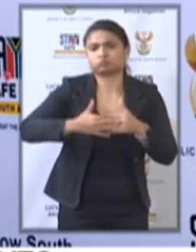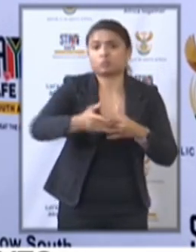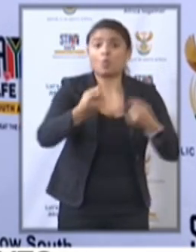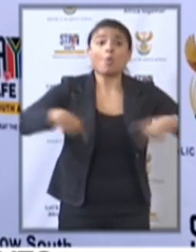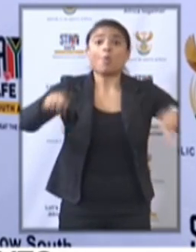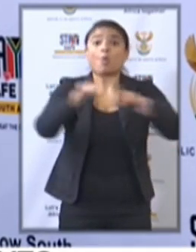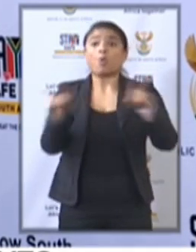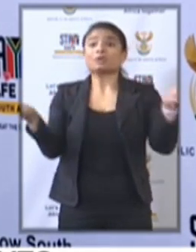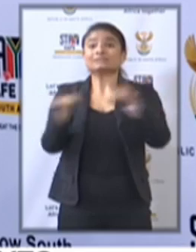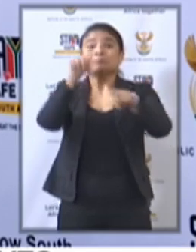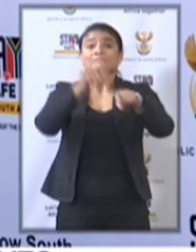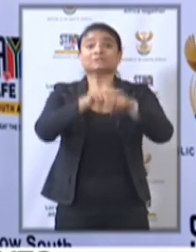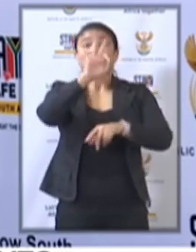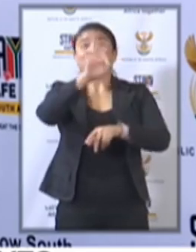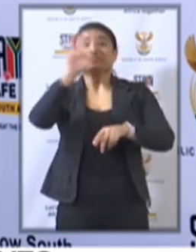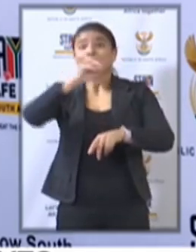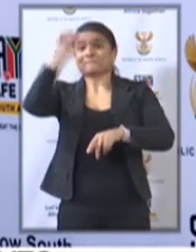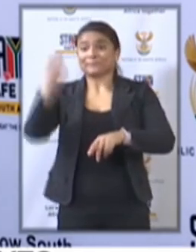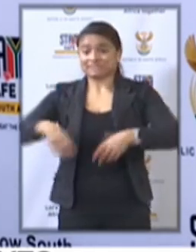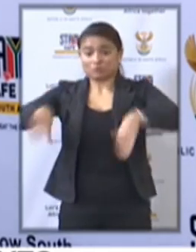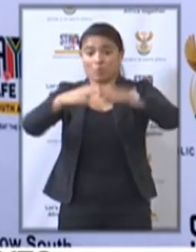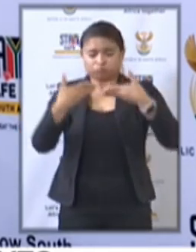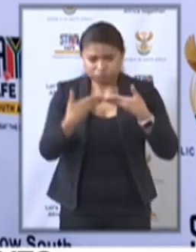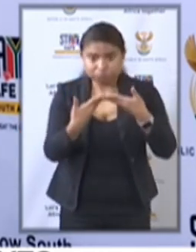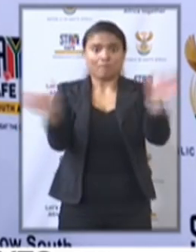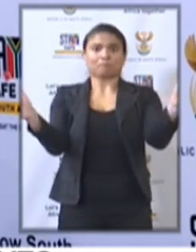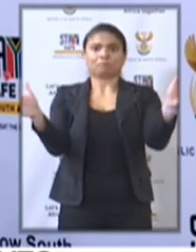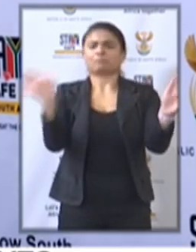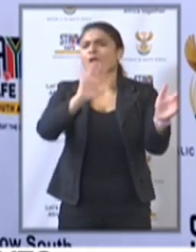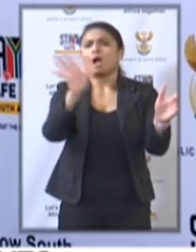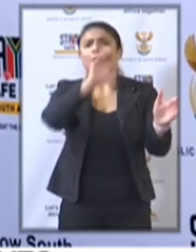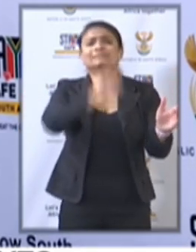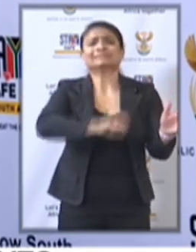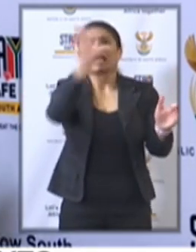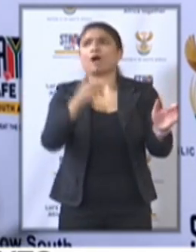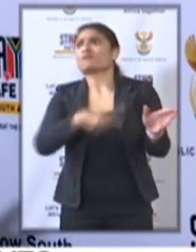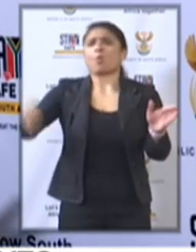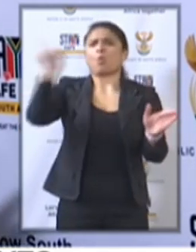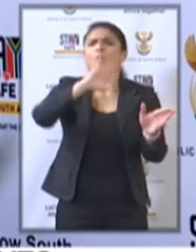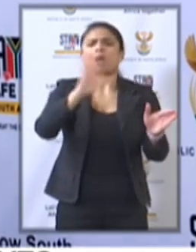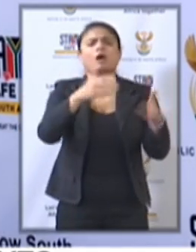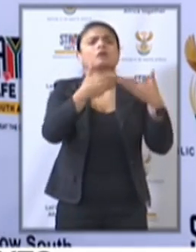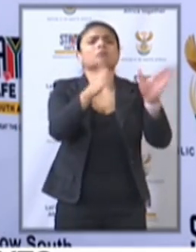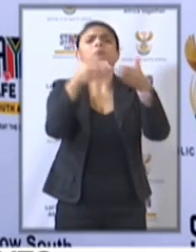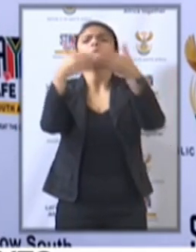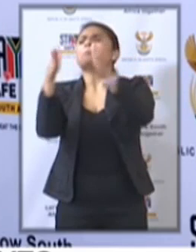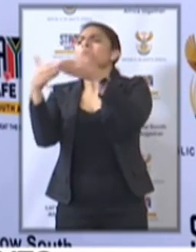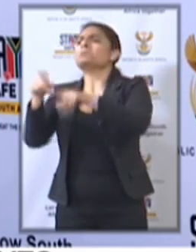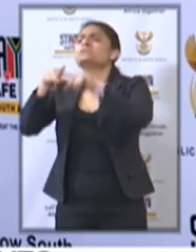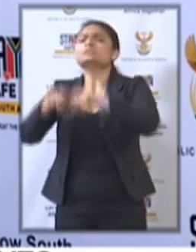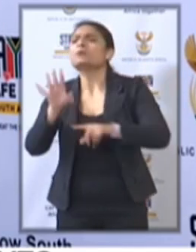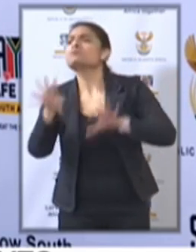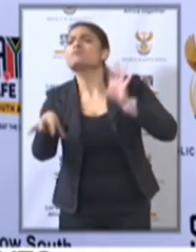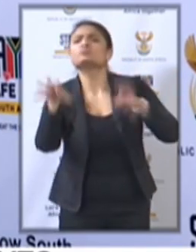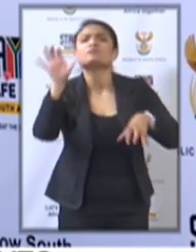first 33% at the same time. It will be staggered according to